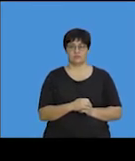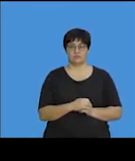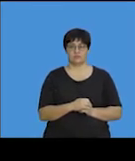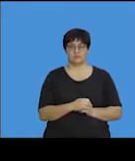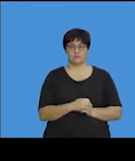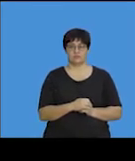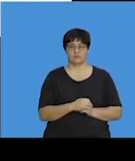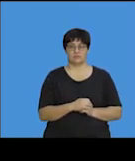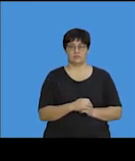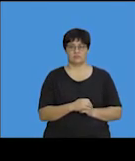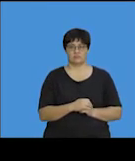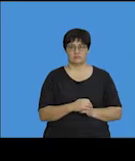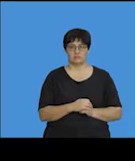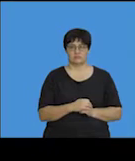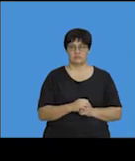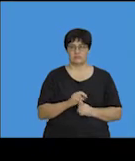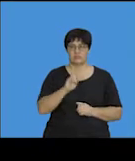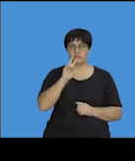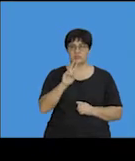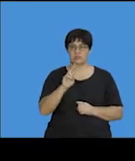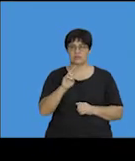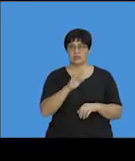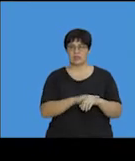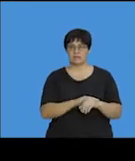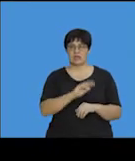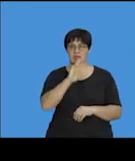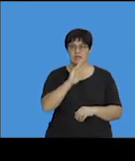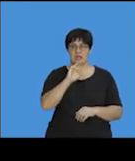Then I'm going to have 2 times 9.8,